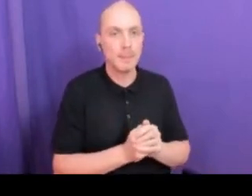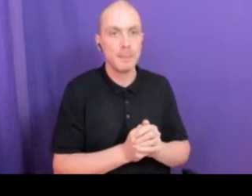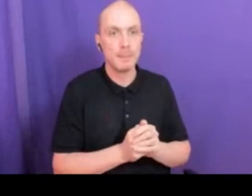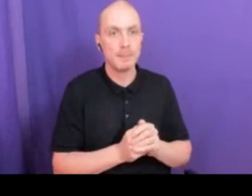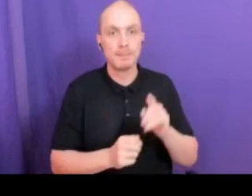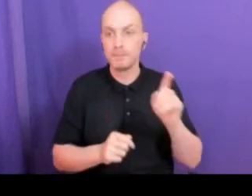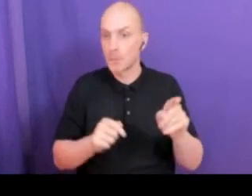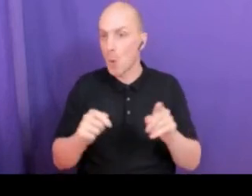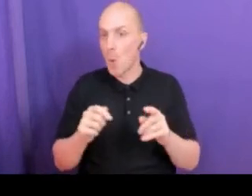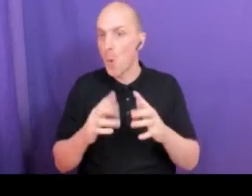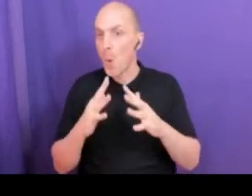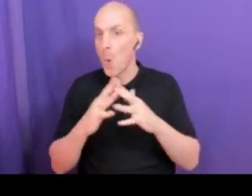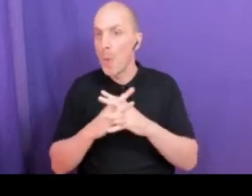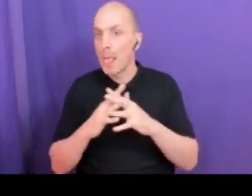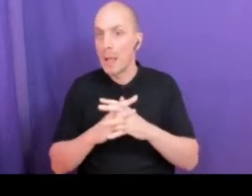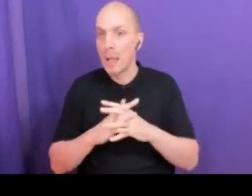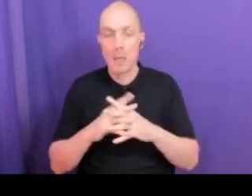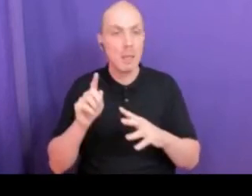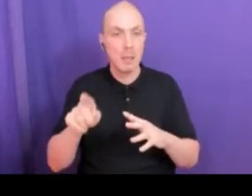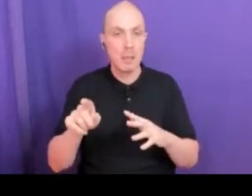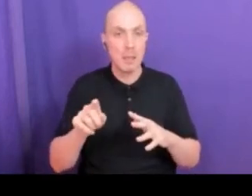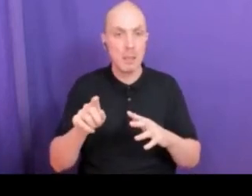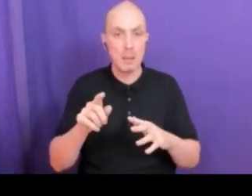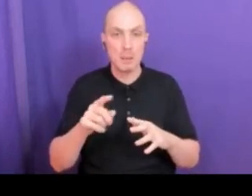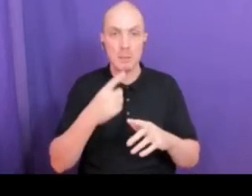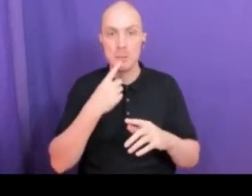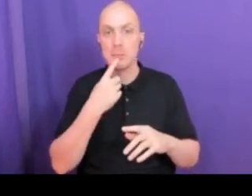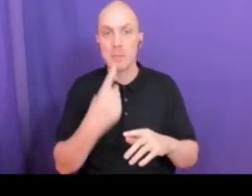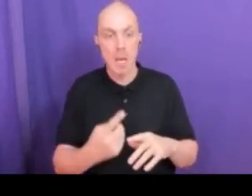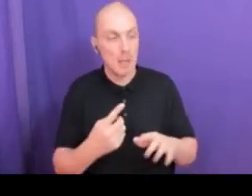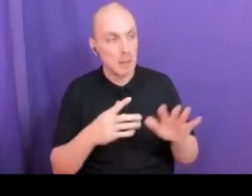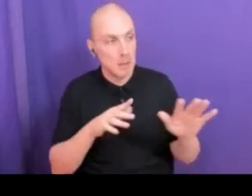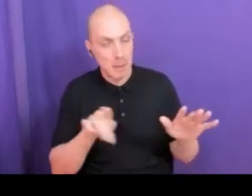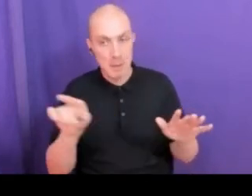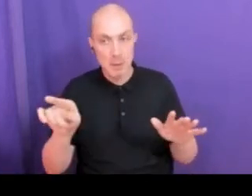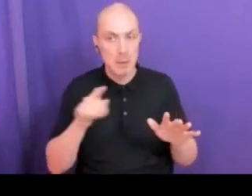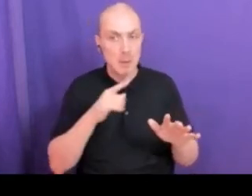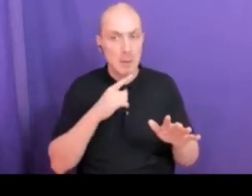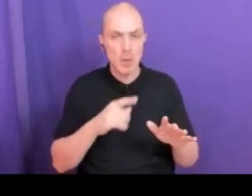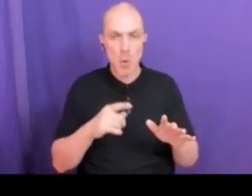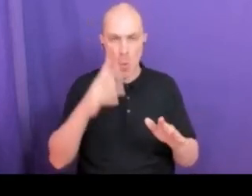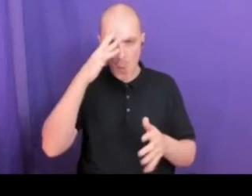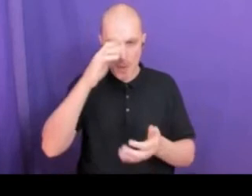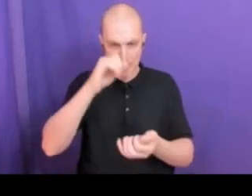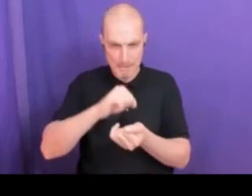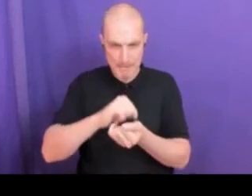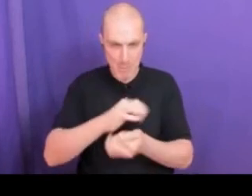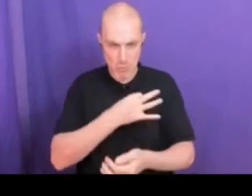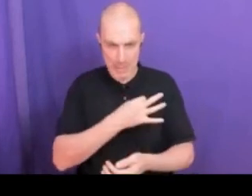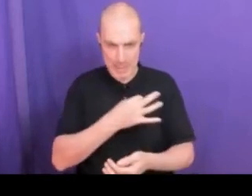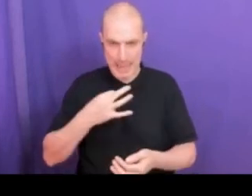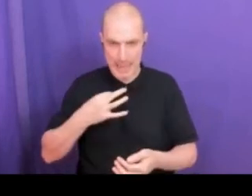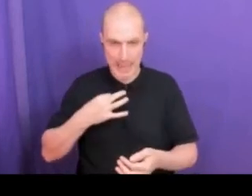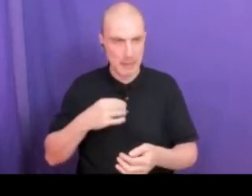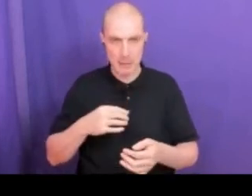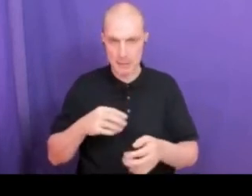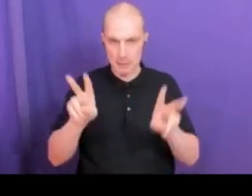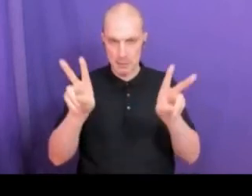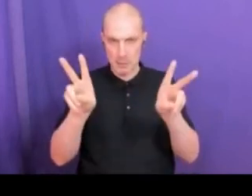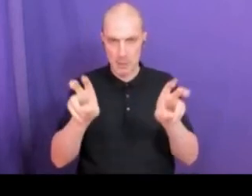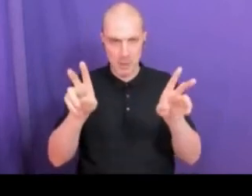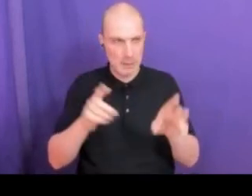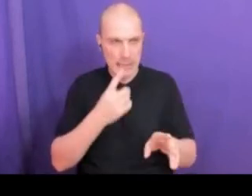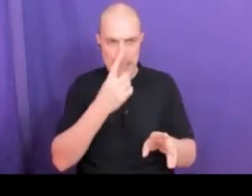around the wording around memory clinics can be a bit of a misleading term. And I suppose that comes on to your work, Jenny,